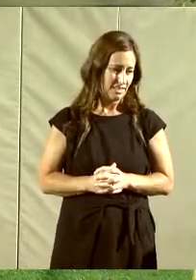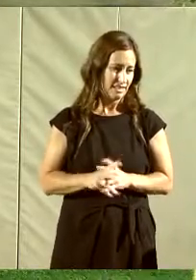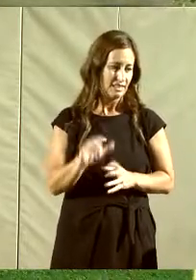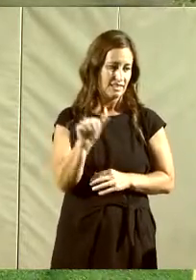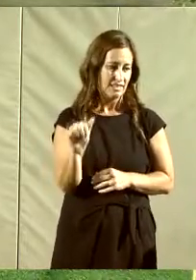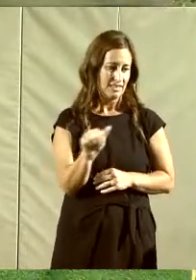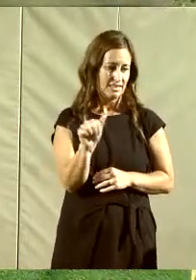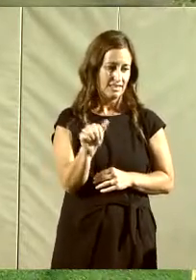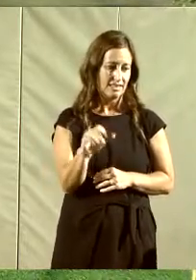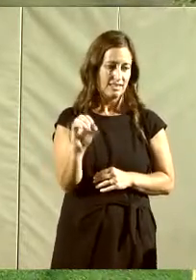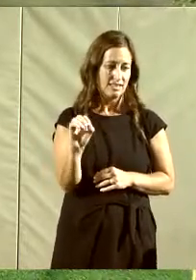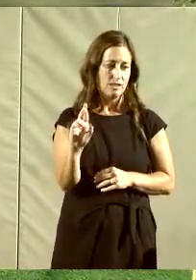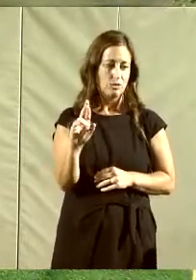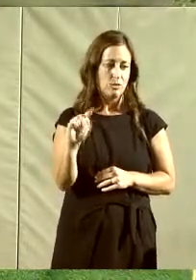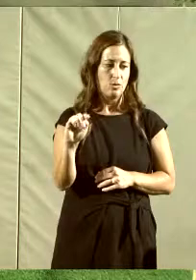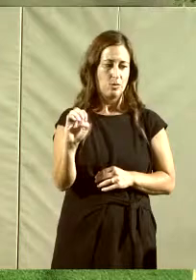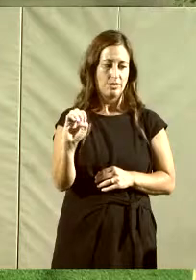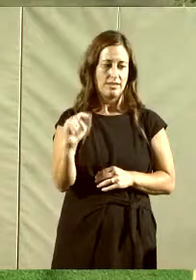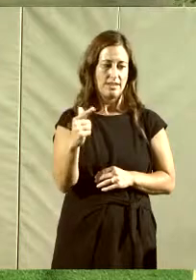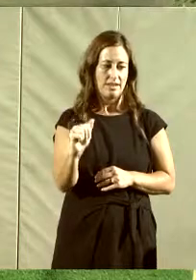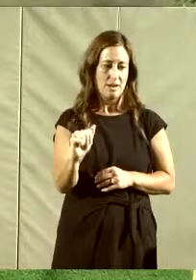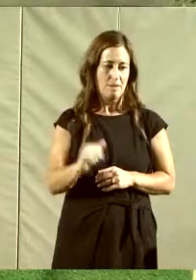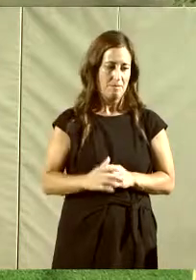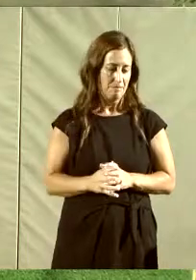Alex Manuel Ortega.